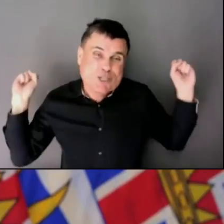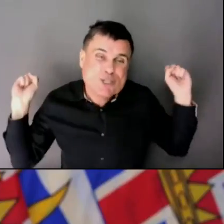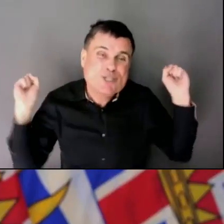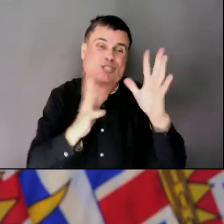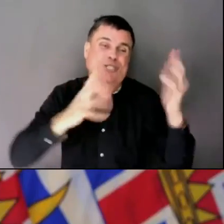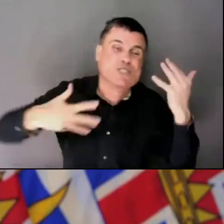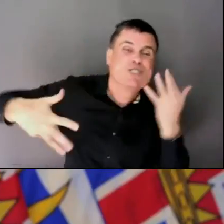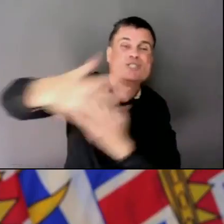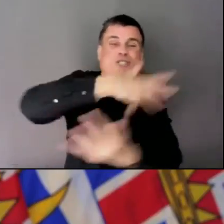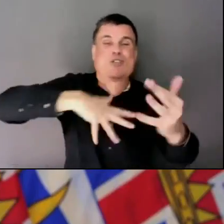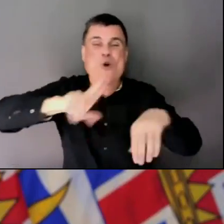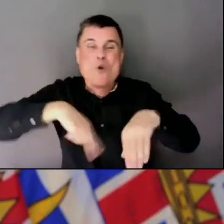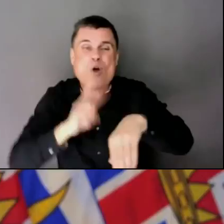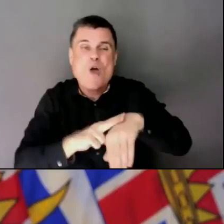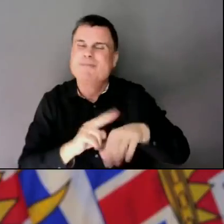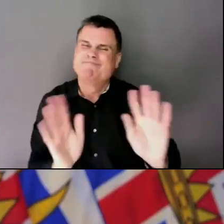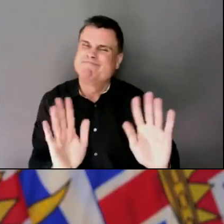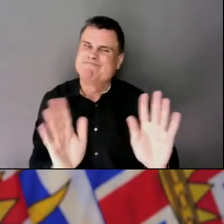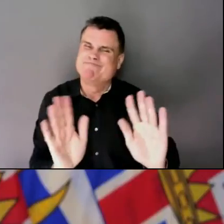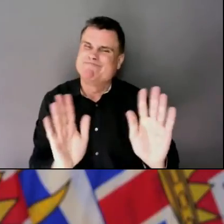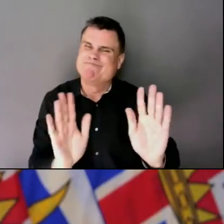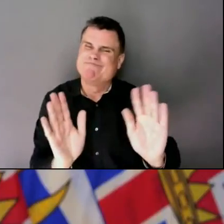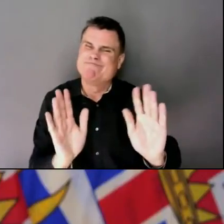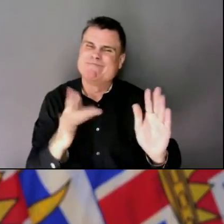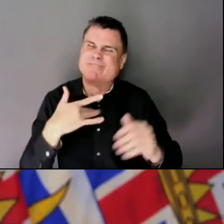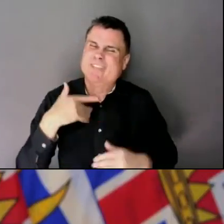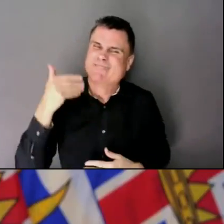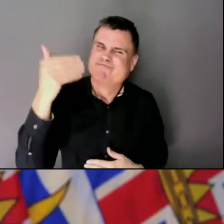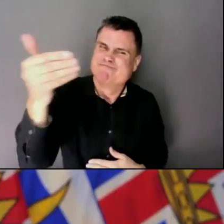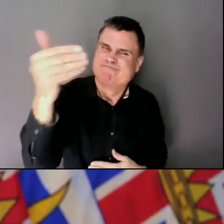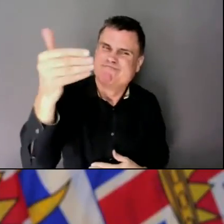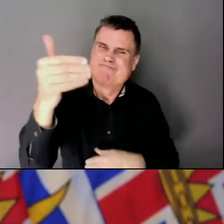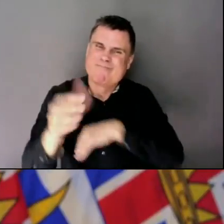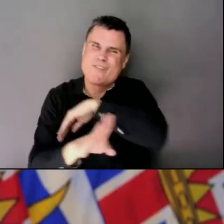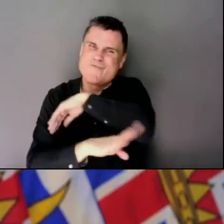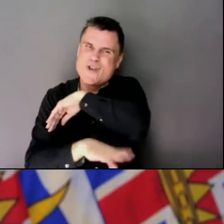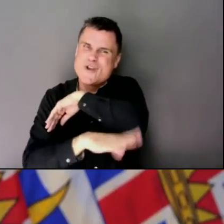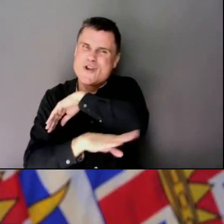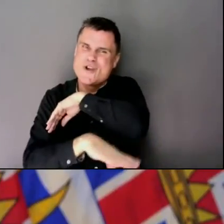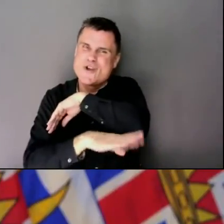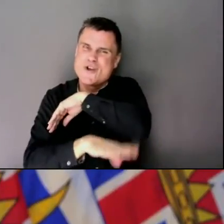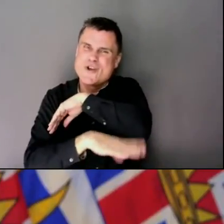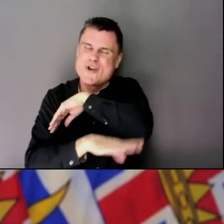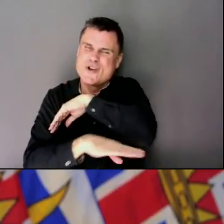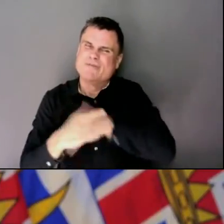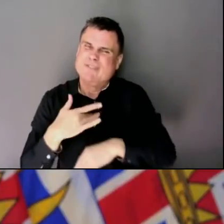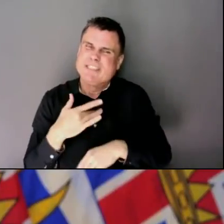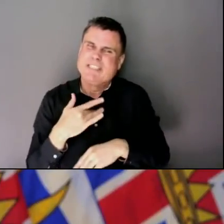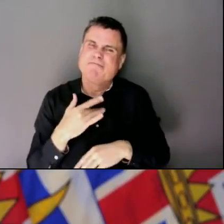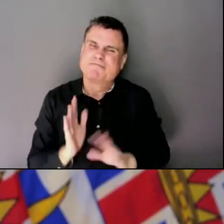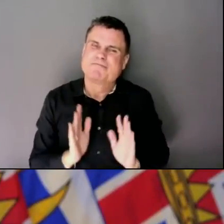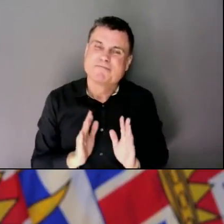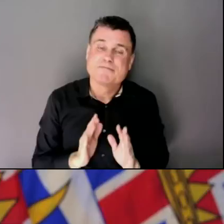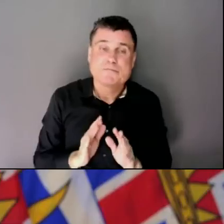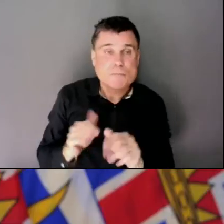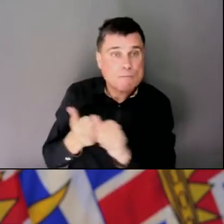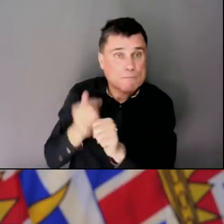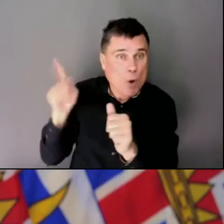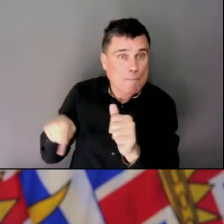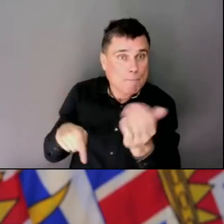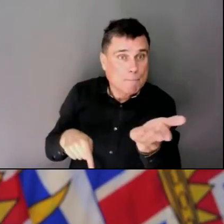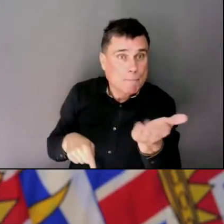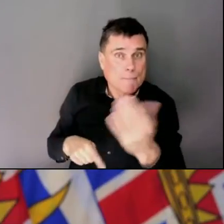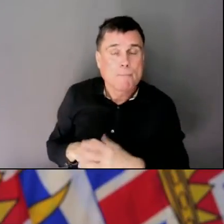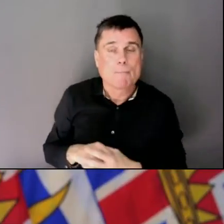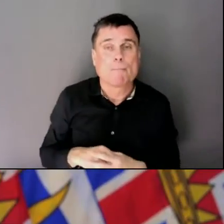likely until the fall. Justine, do you have a follow-up question? Yes, I do, and thanks for that, Dr. Henry.